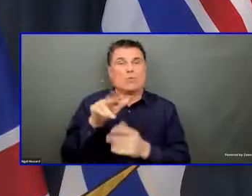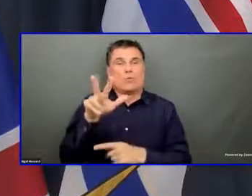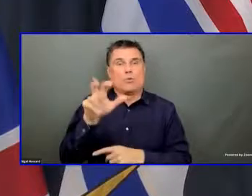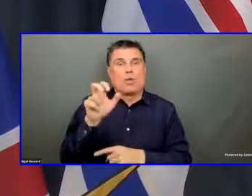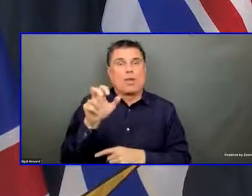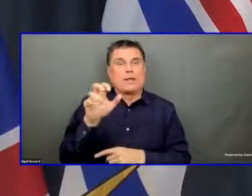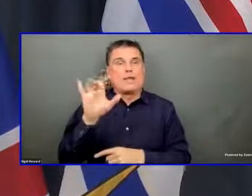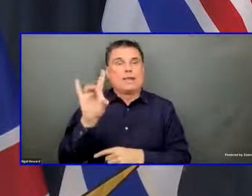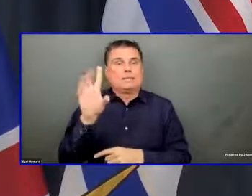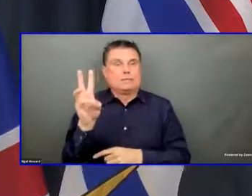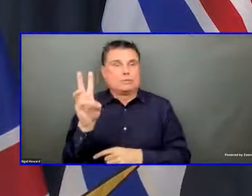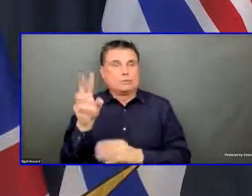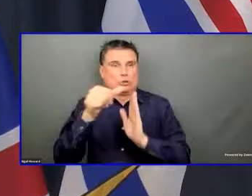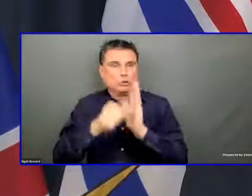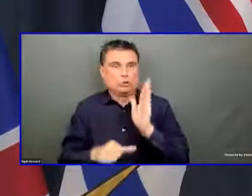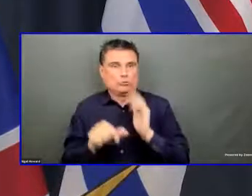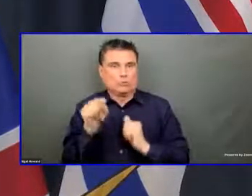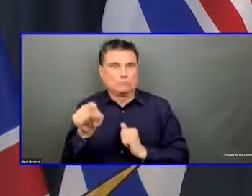50,469 in Interior Health,